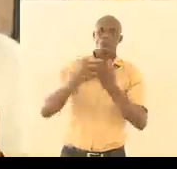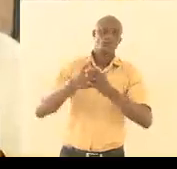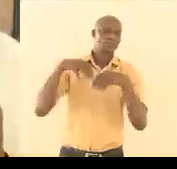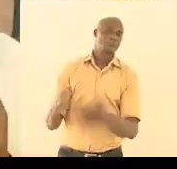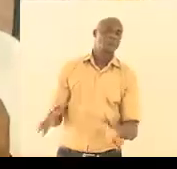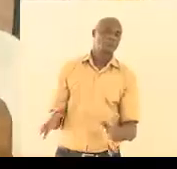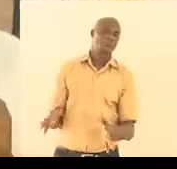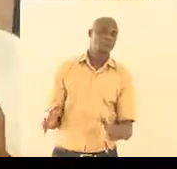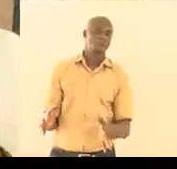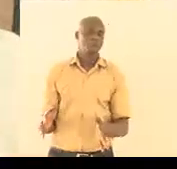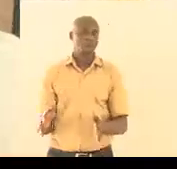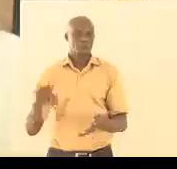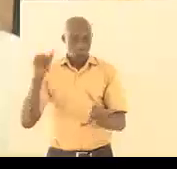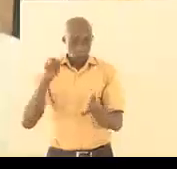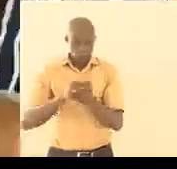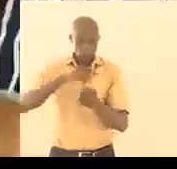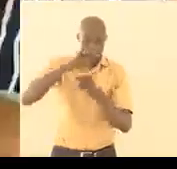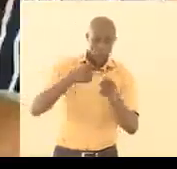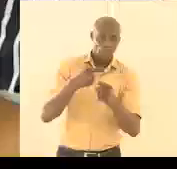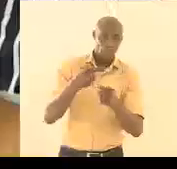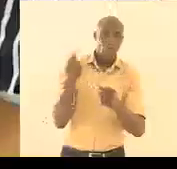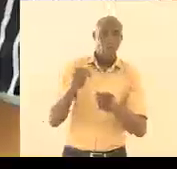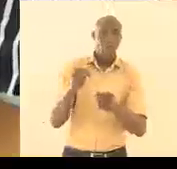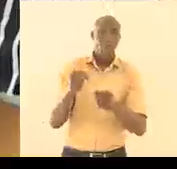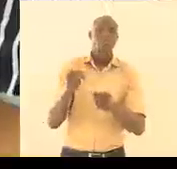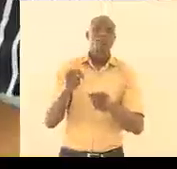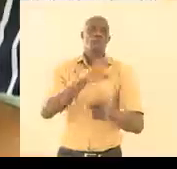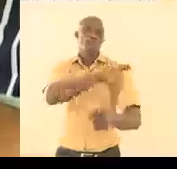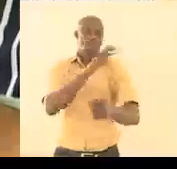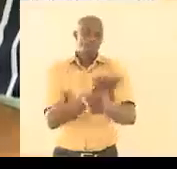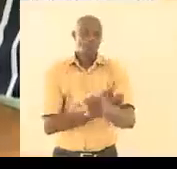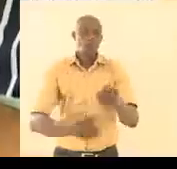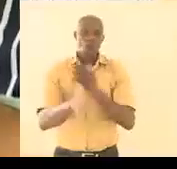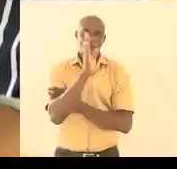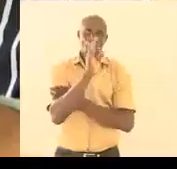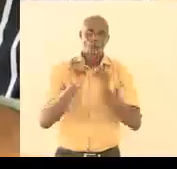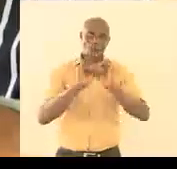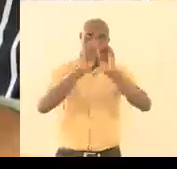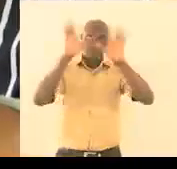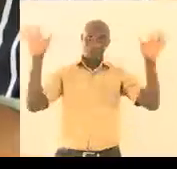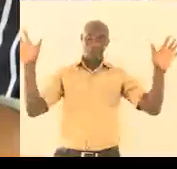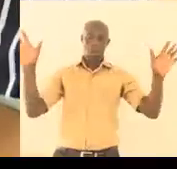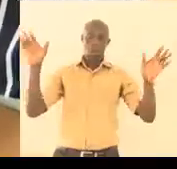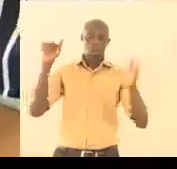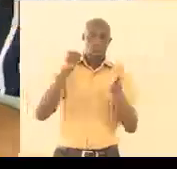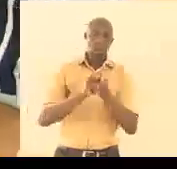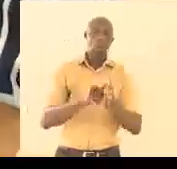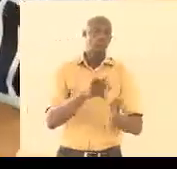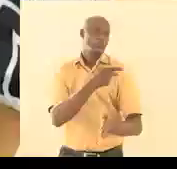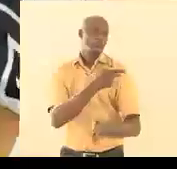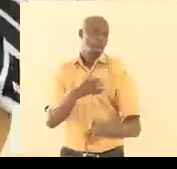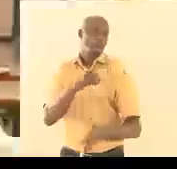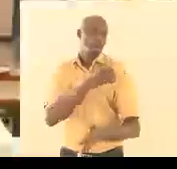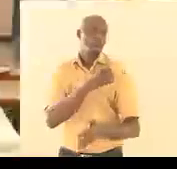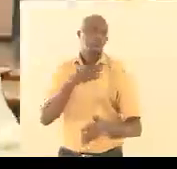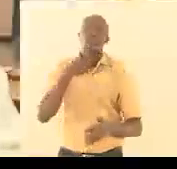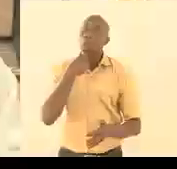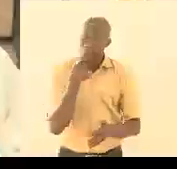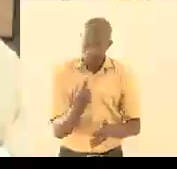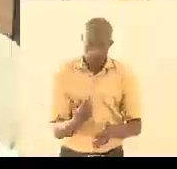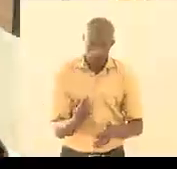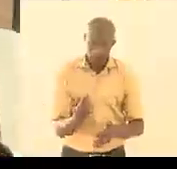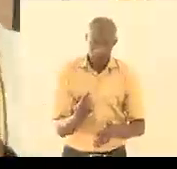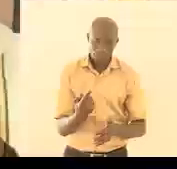all is gone, that is when the power of God shines forth. This is what St. Paul meant when he said that